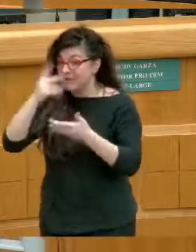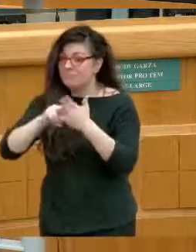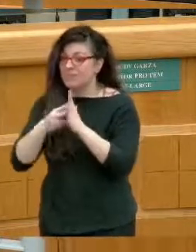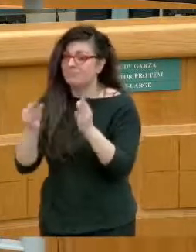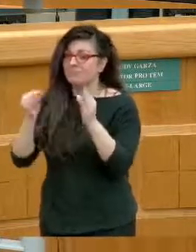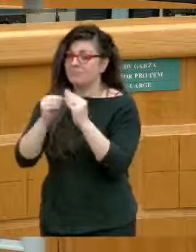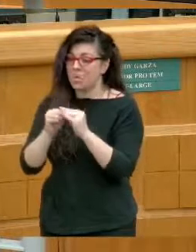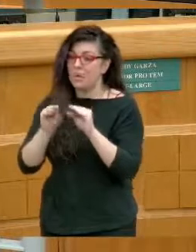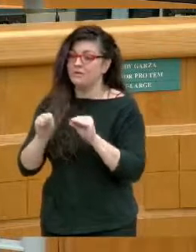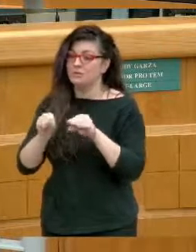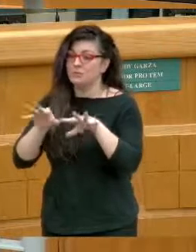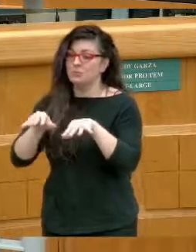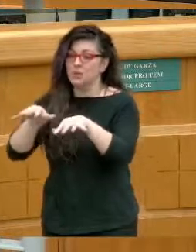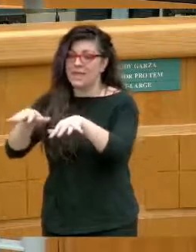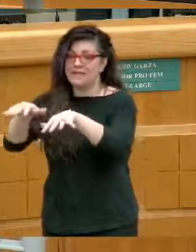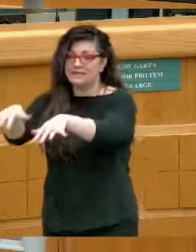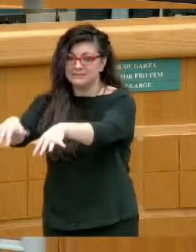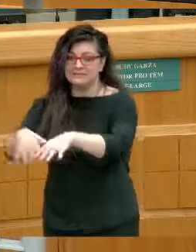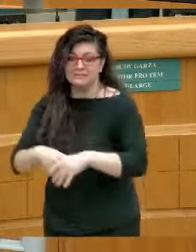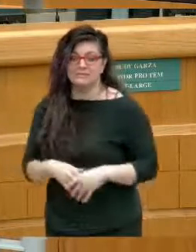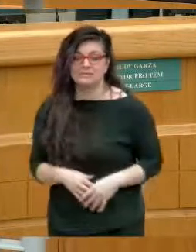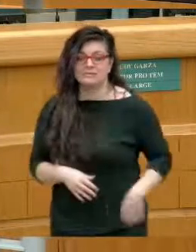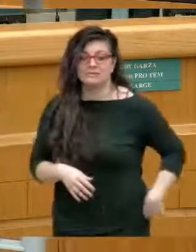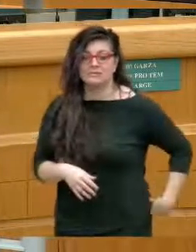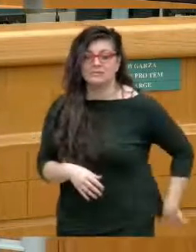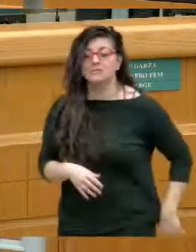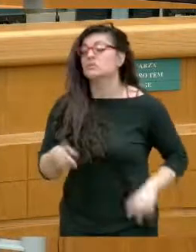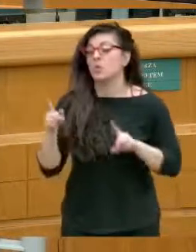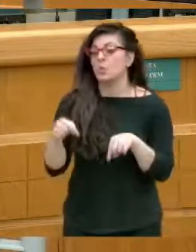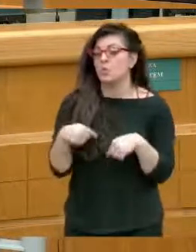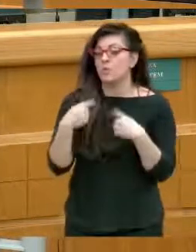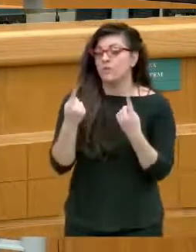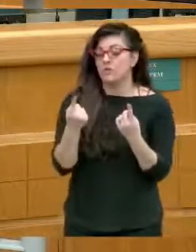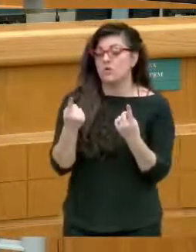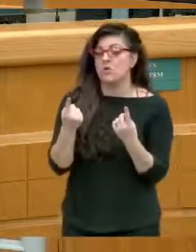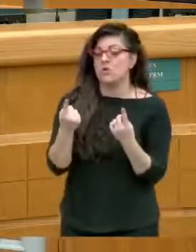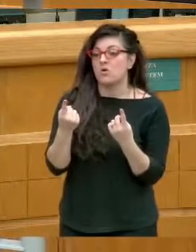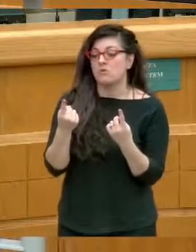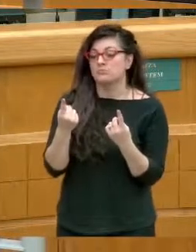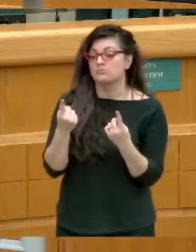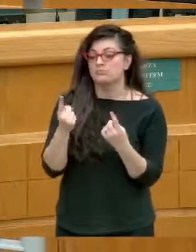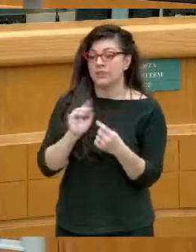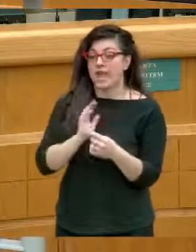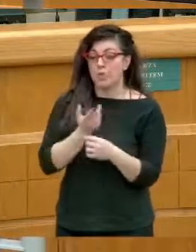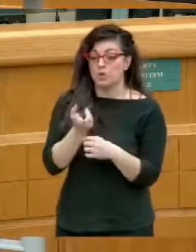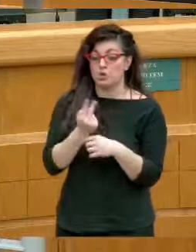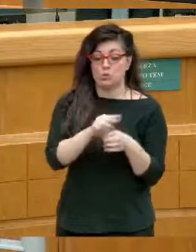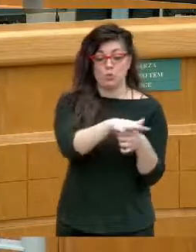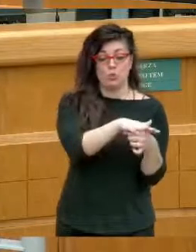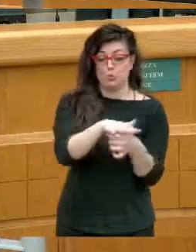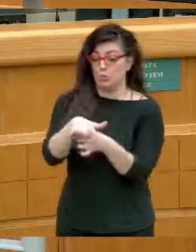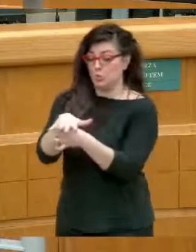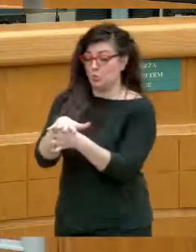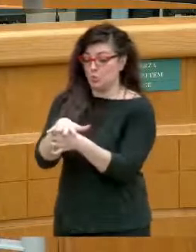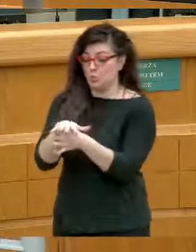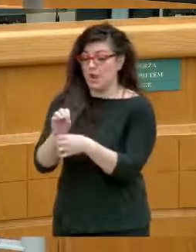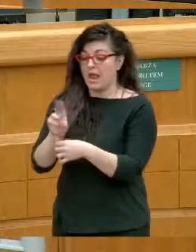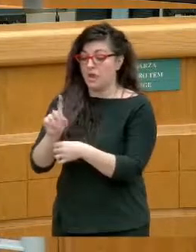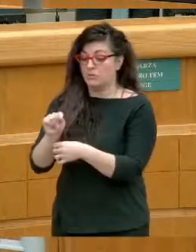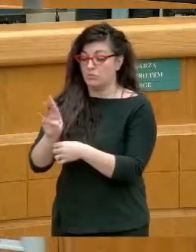So overall, the numbers I've been able to glean thus far from our two outbreaks, between 8%